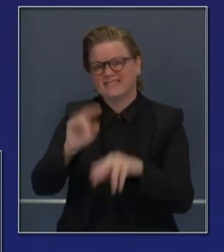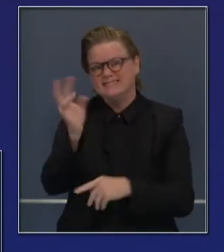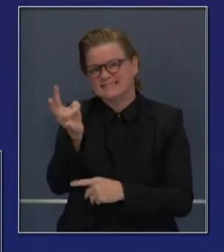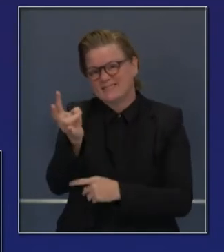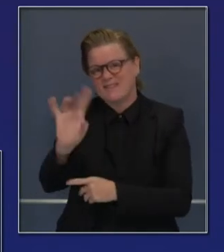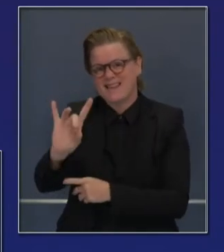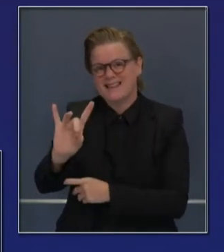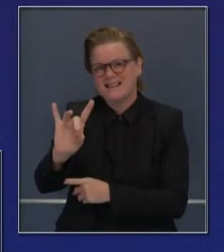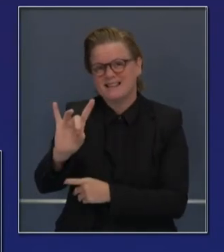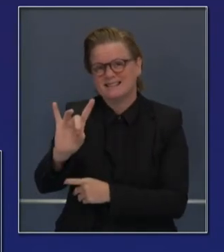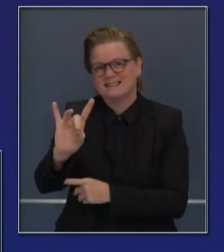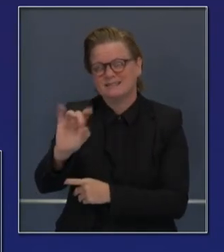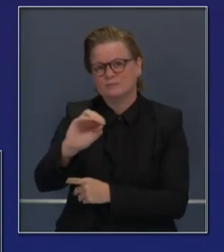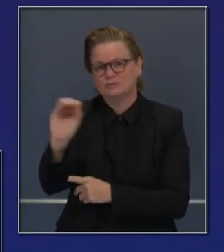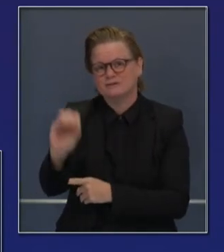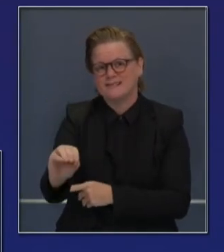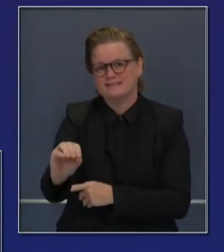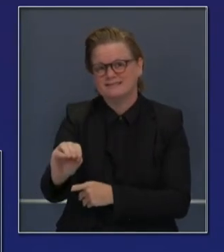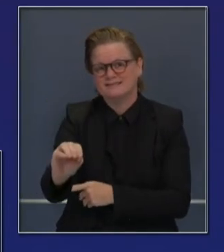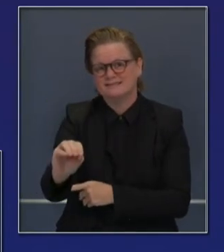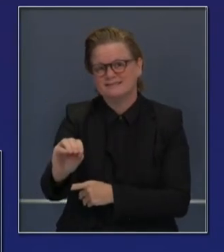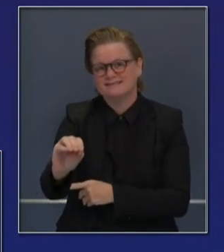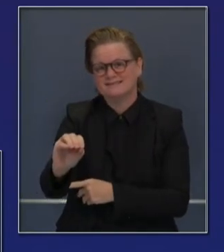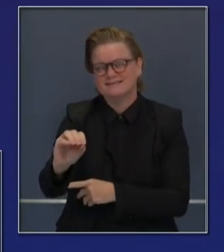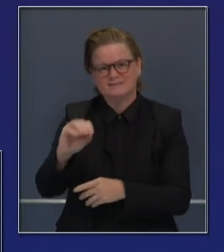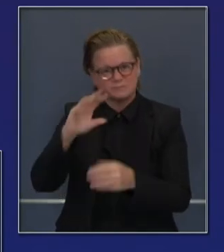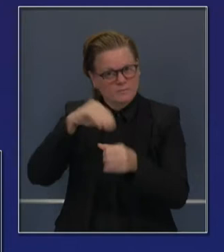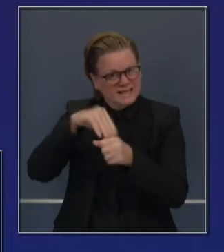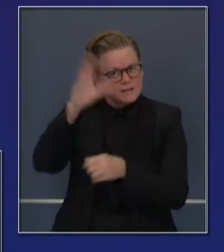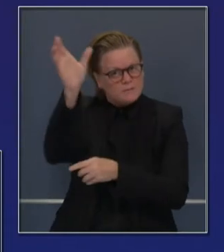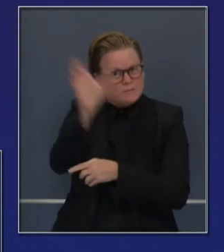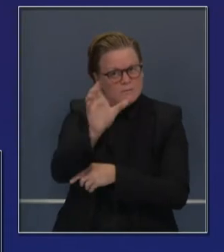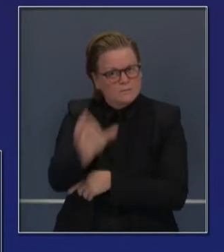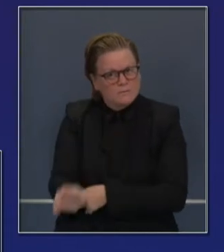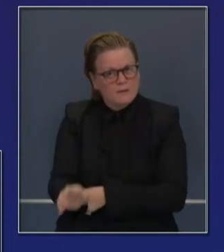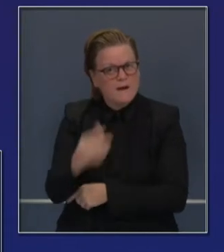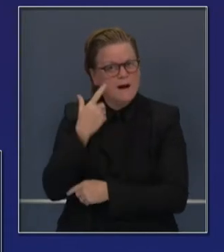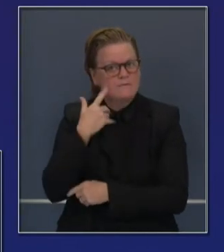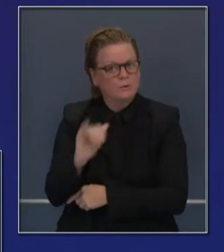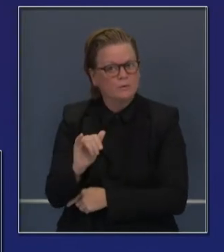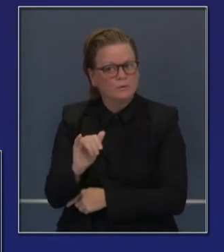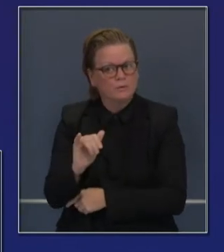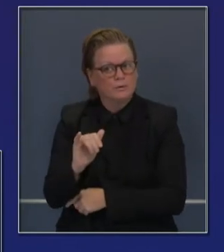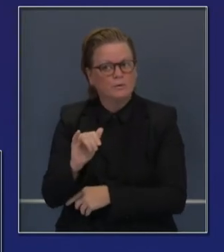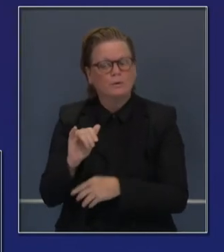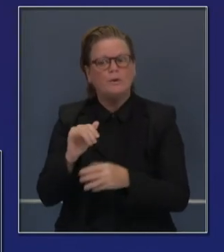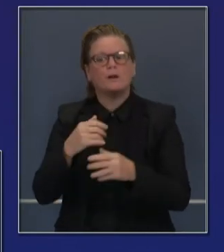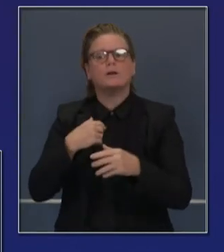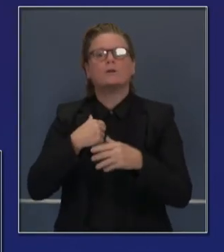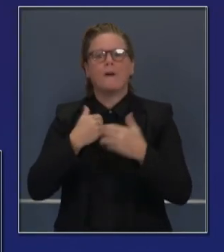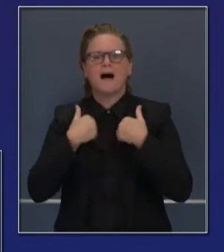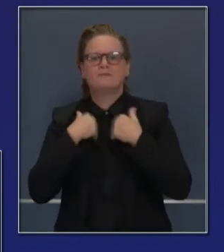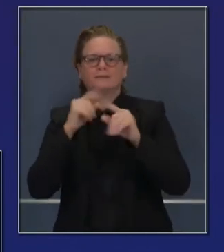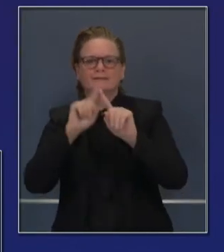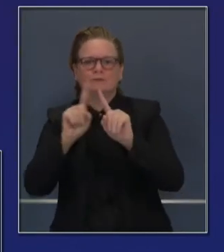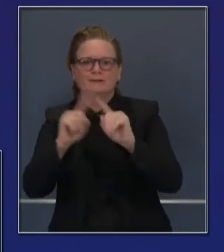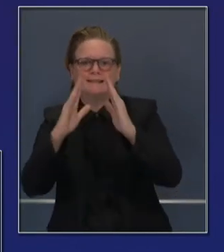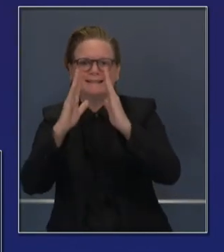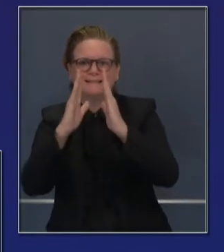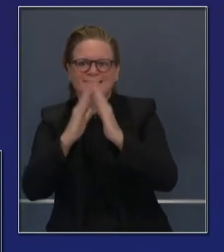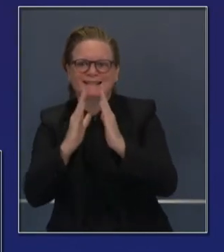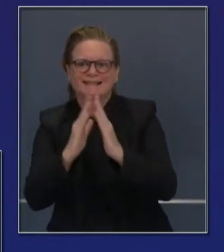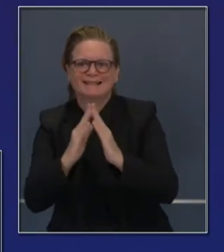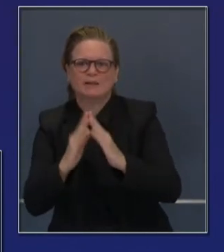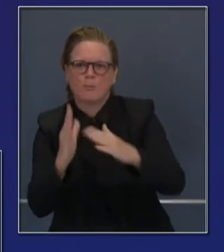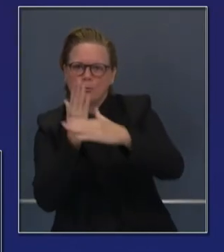the aggregate, California as a state. But you break that down, the Bay Area, Greater Sacramento, Northern California, San